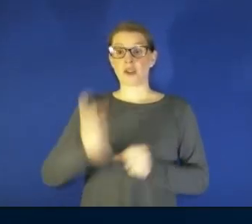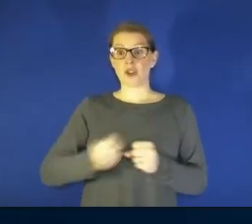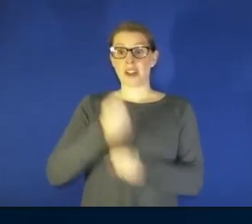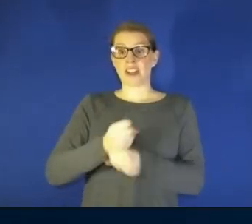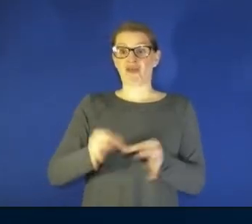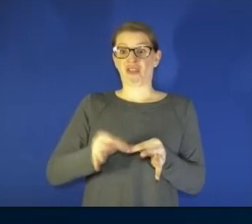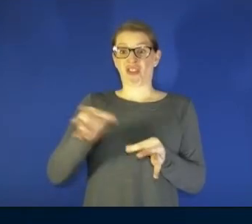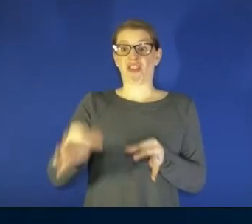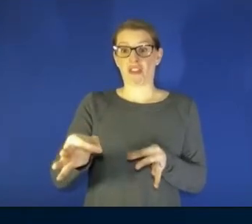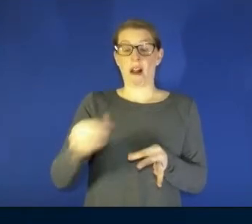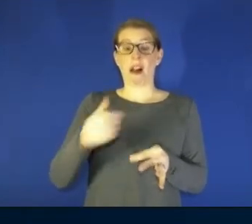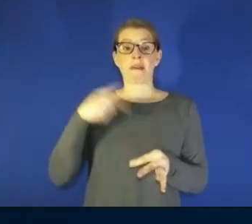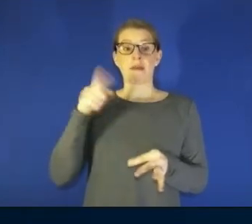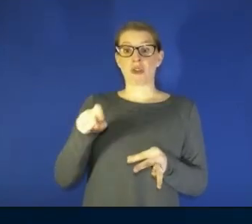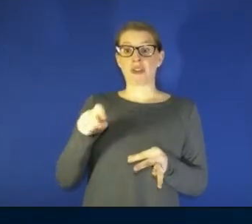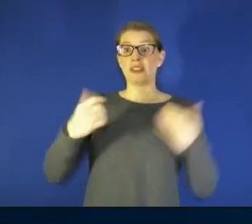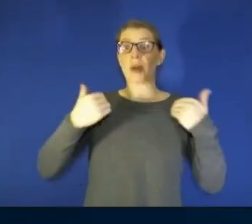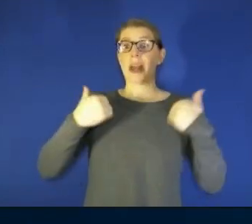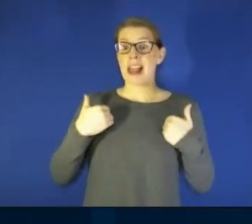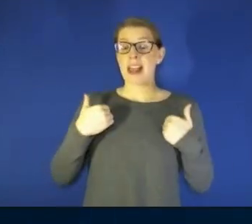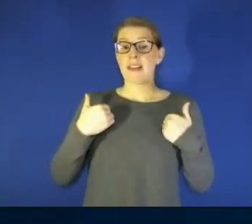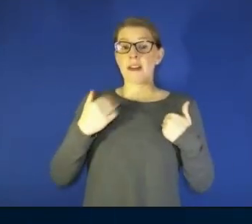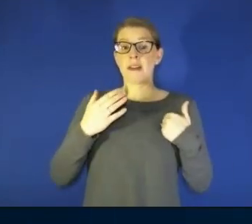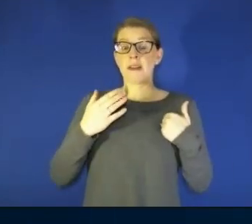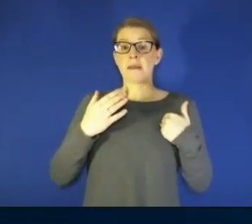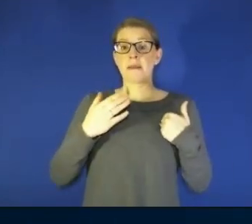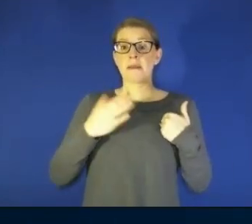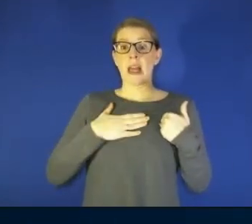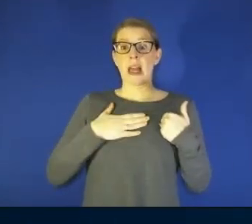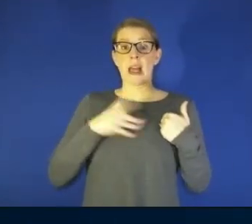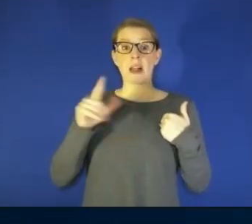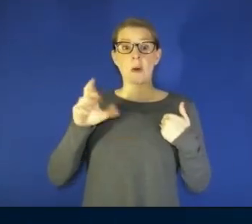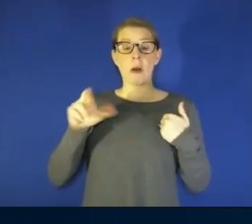to have had my. What is it, Laura? My screening